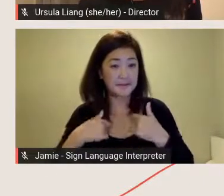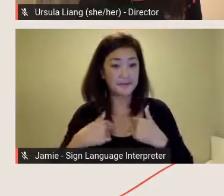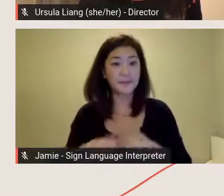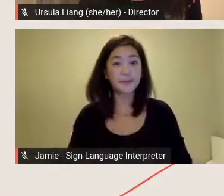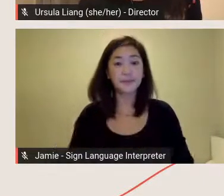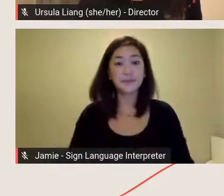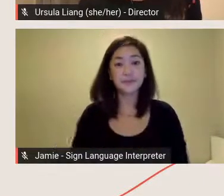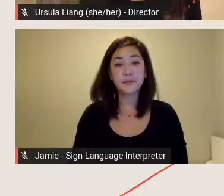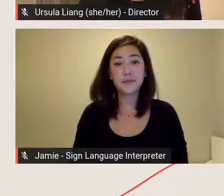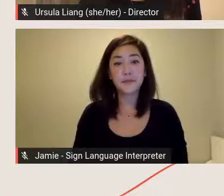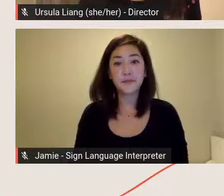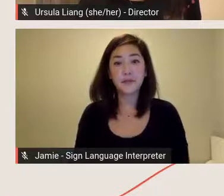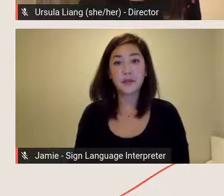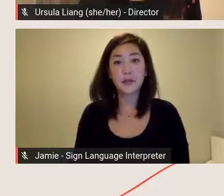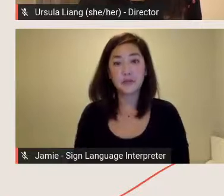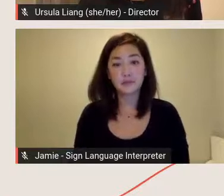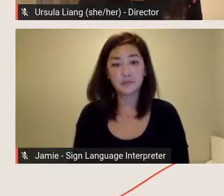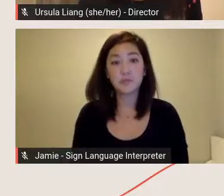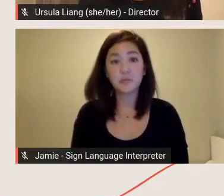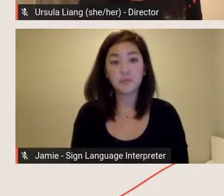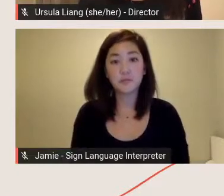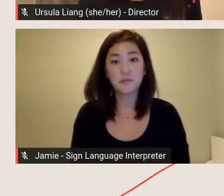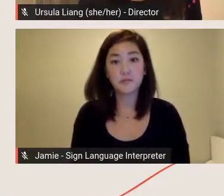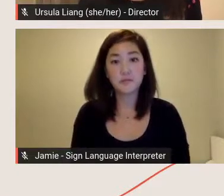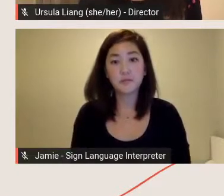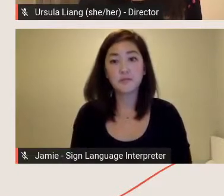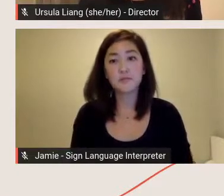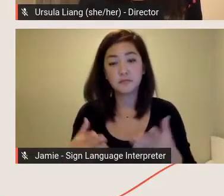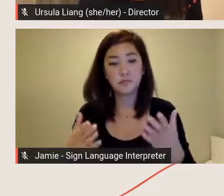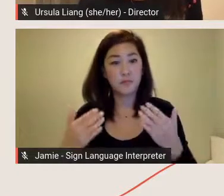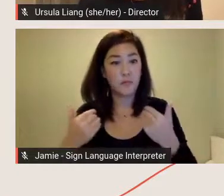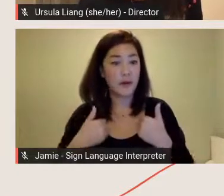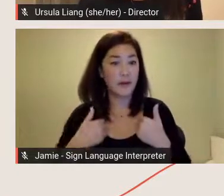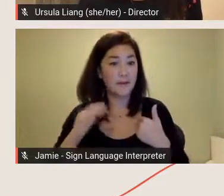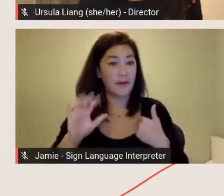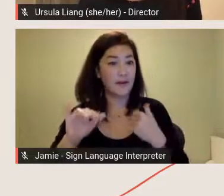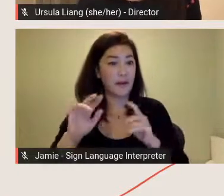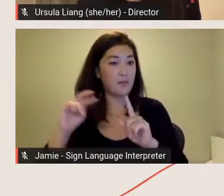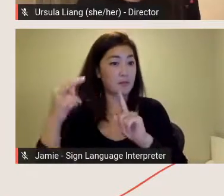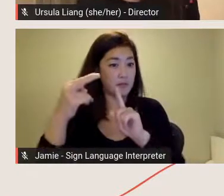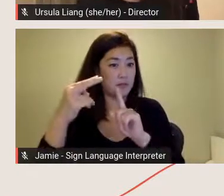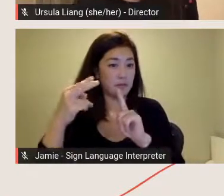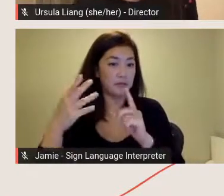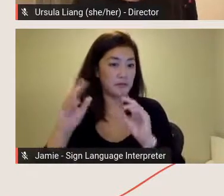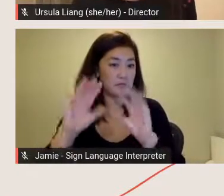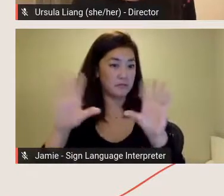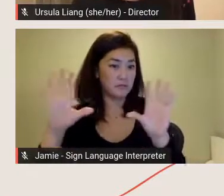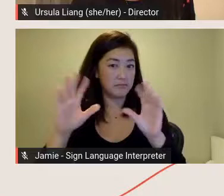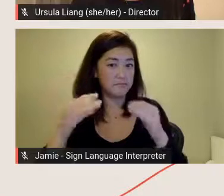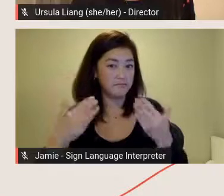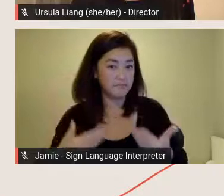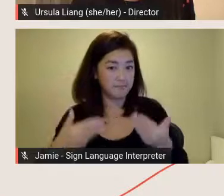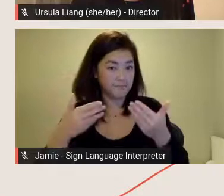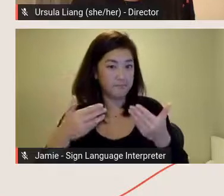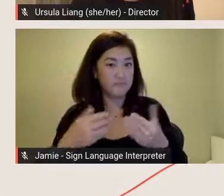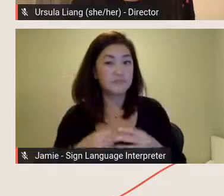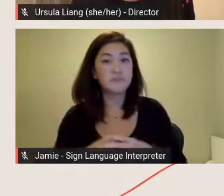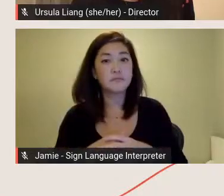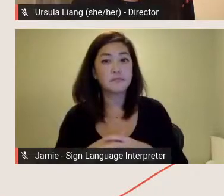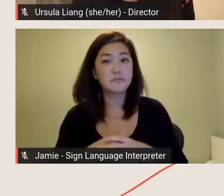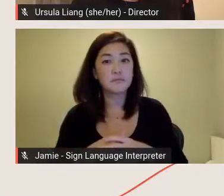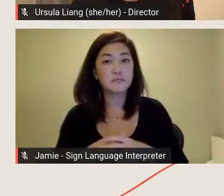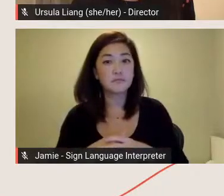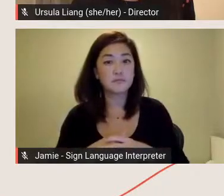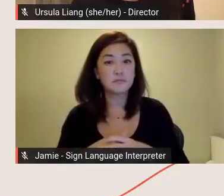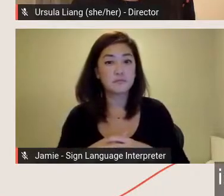bring that perspective to it. But, you know, my position is very particular. And I think part of